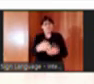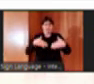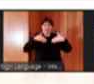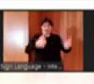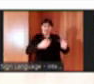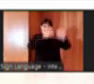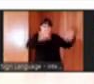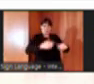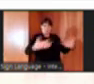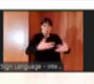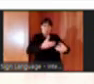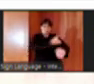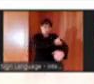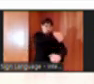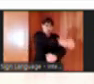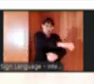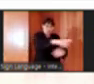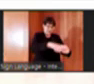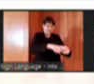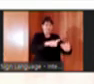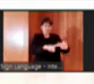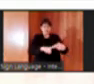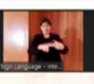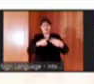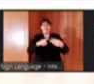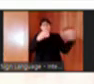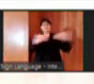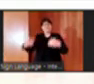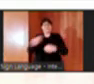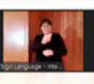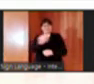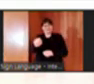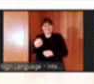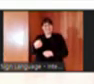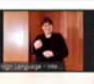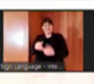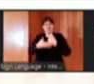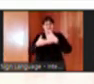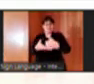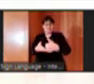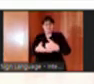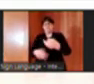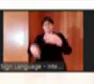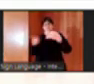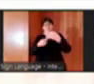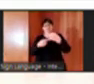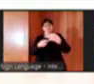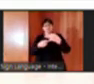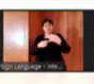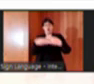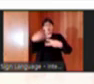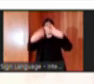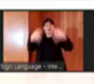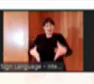healthcare system and to assist companies, but also to assist workers and